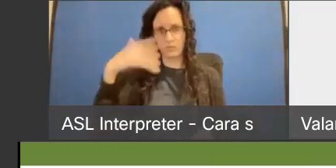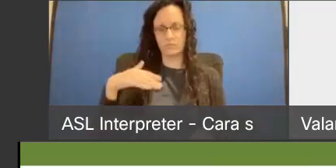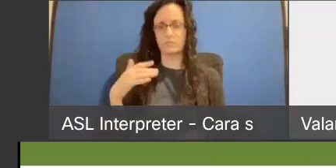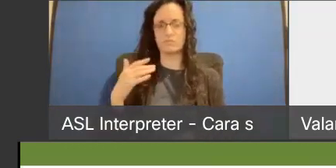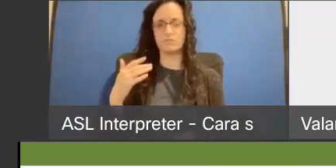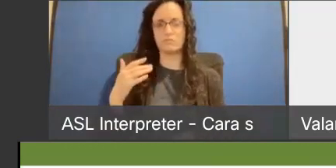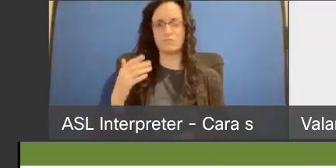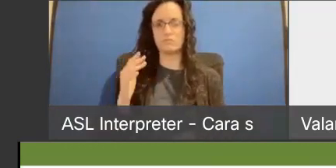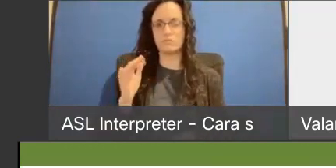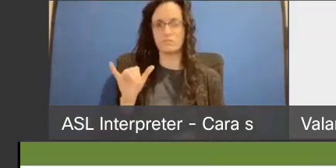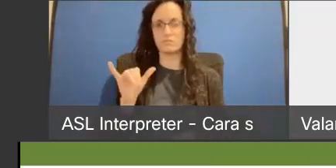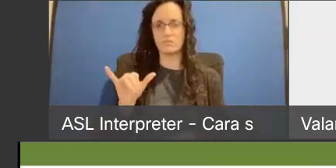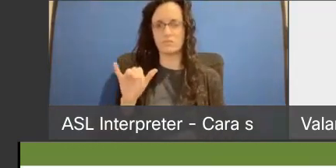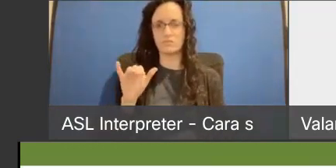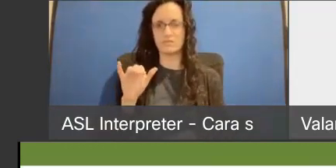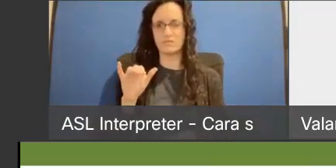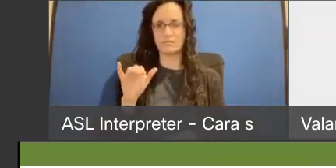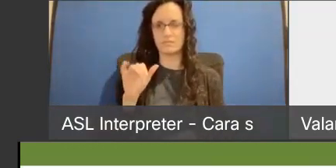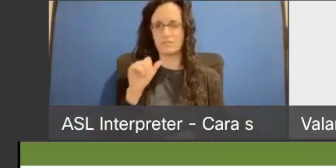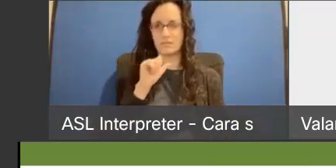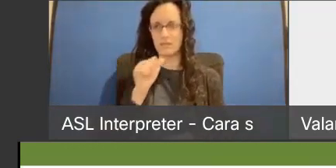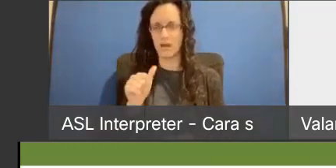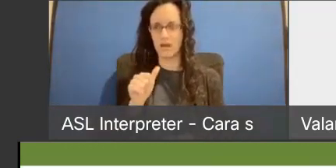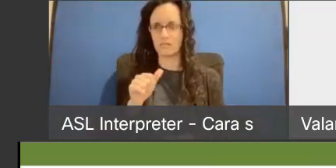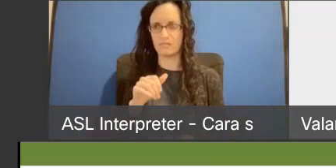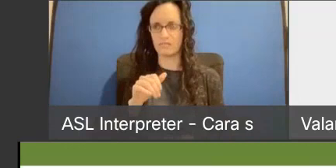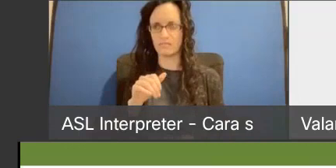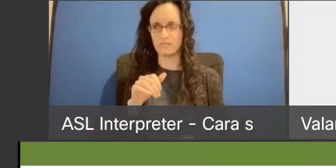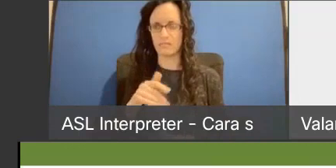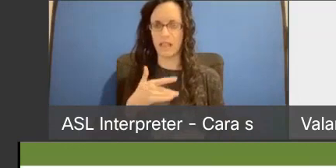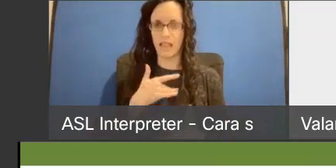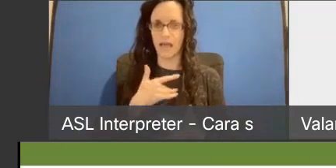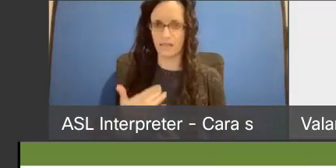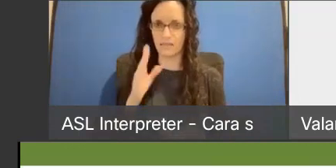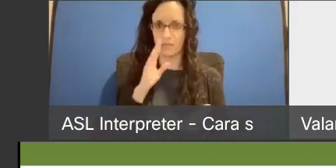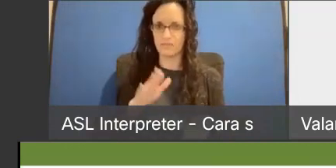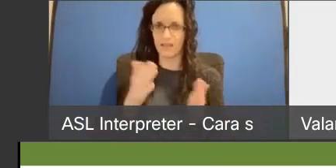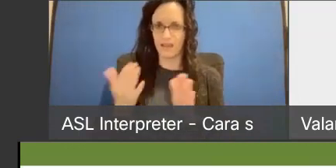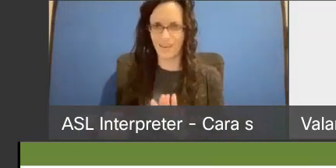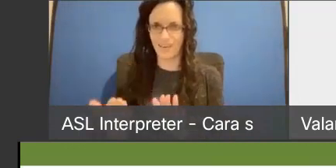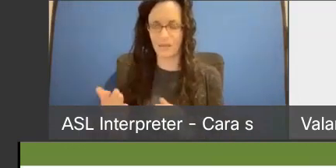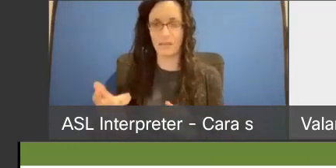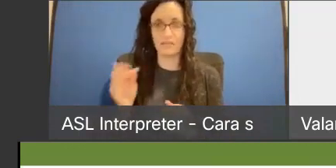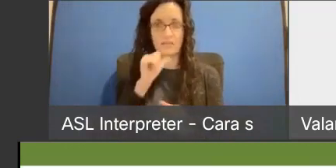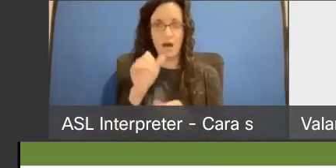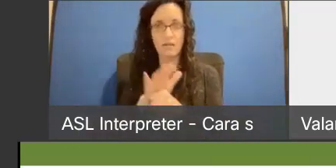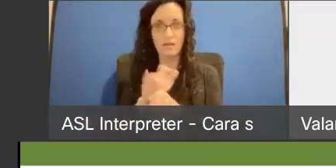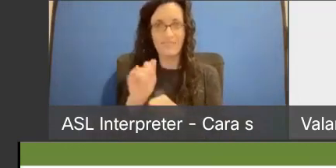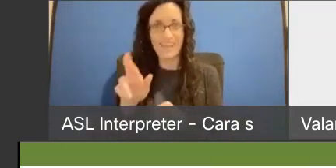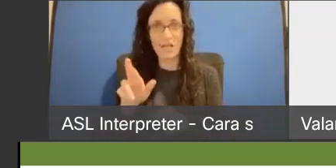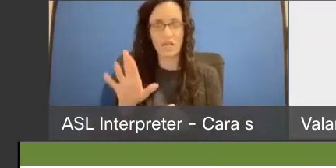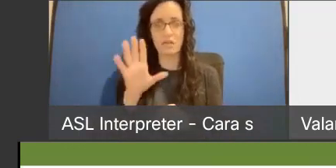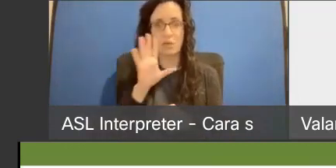something it's very unlikely that someone could die from that, right? If they actually weren't getting enough air, they would just pass out and drop the pillow,